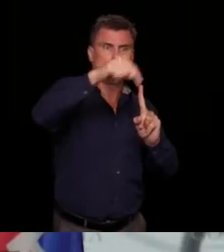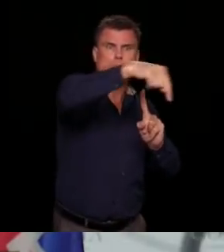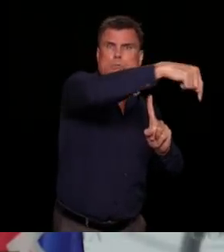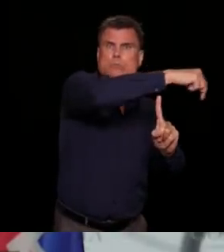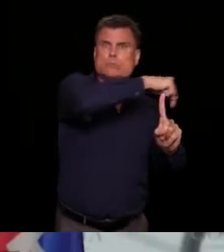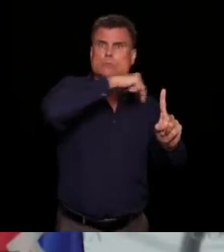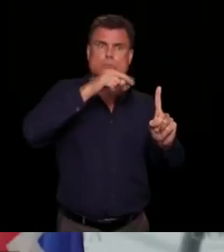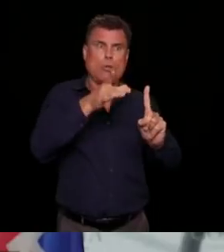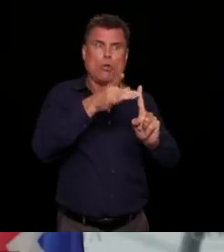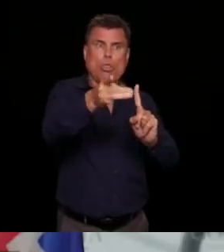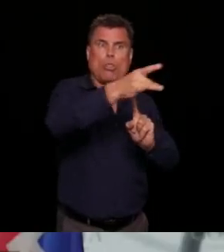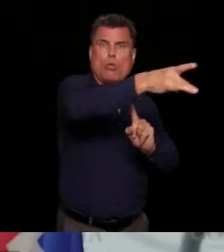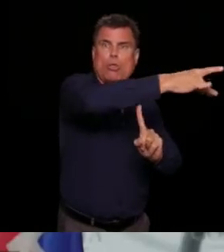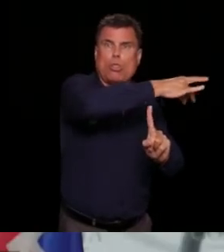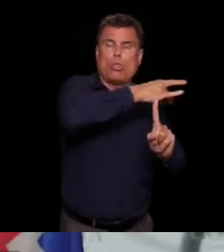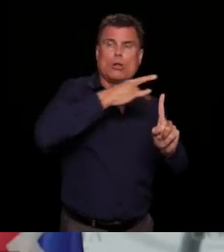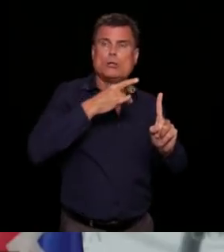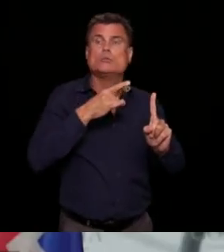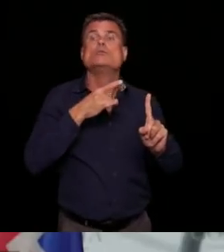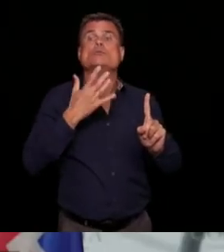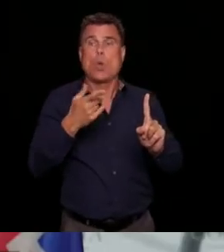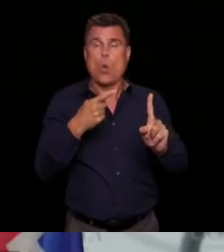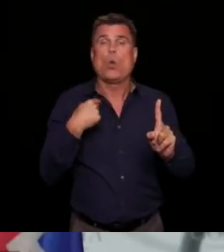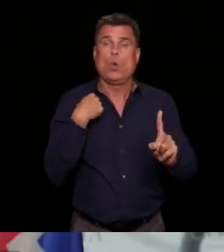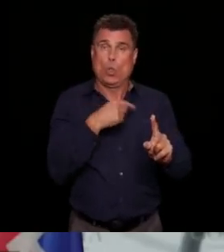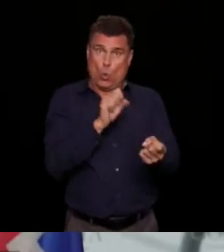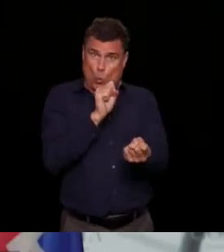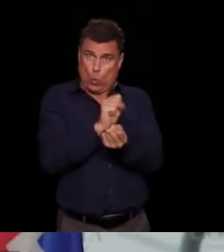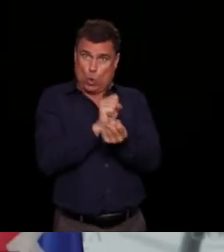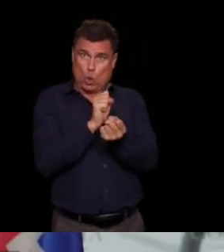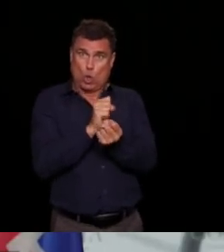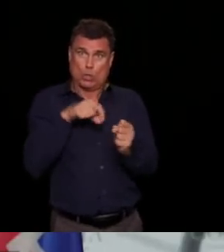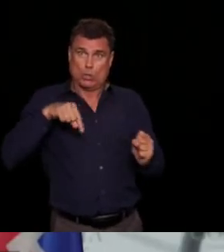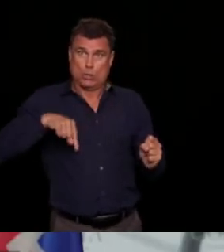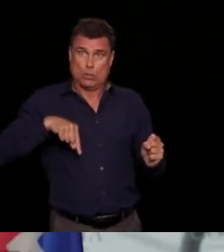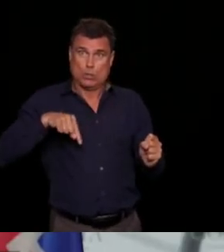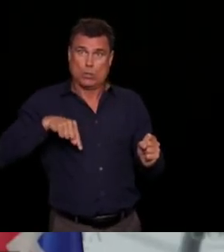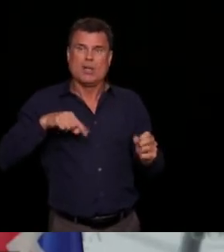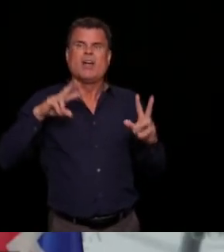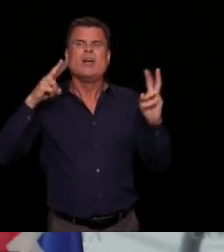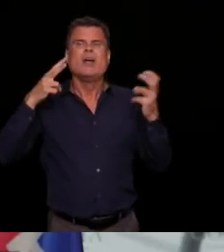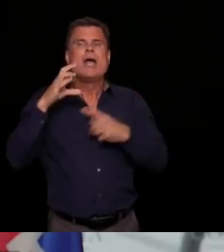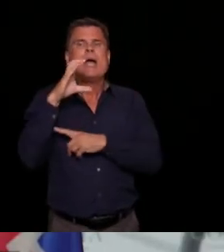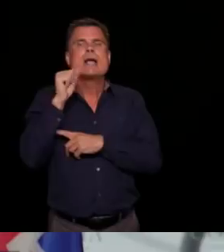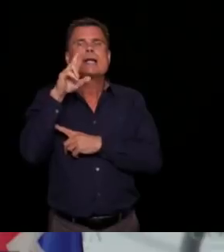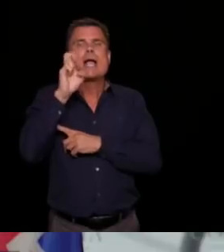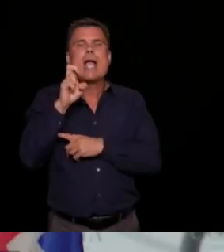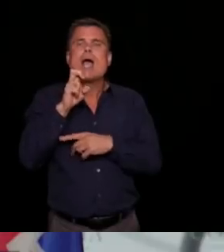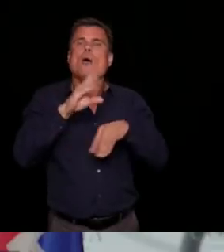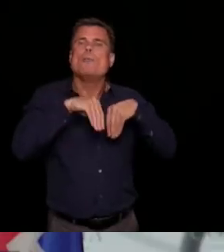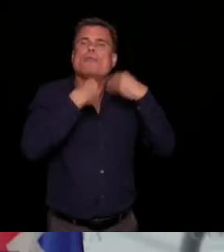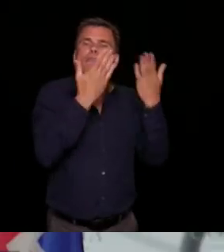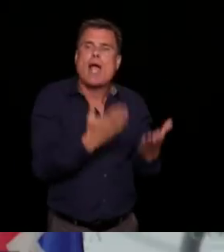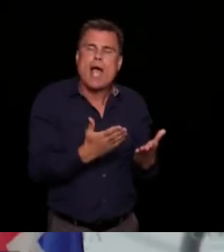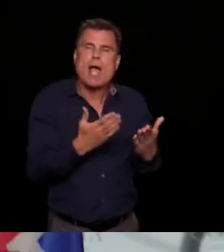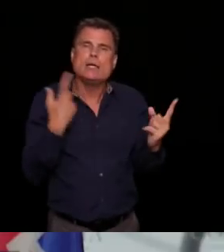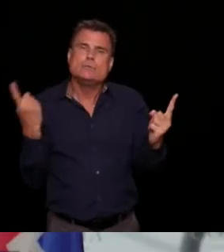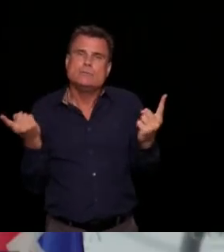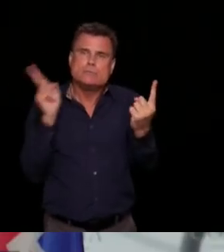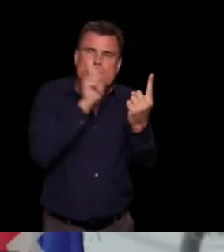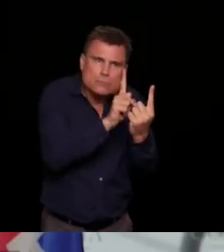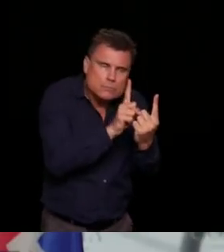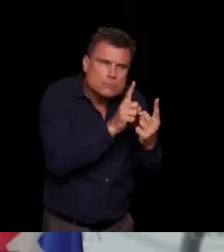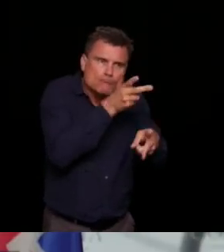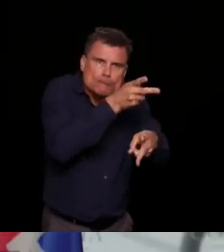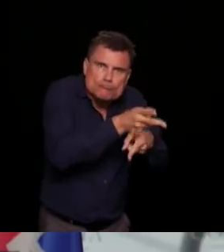the essence of the work is actually care. It's providing care for people. Again, who may be cases and